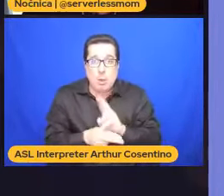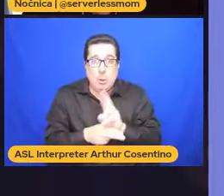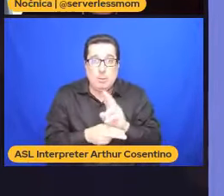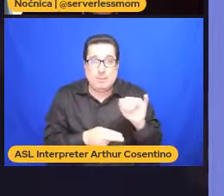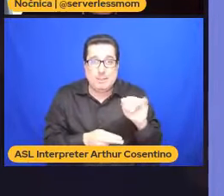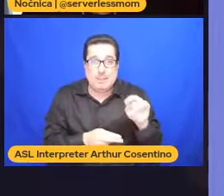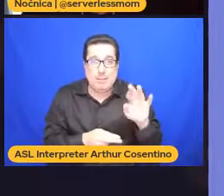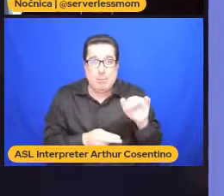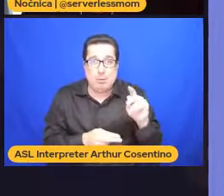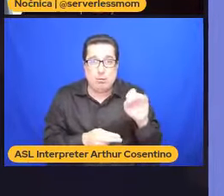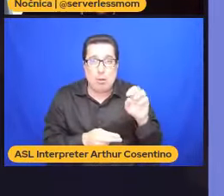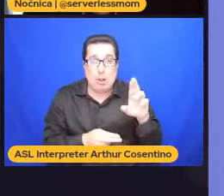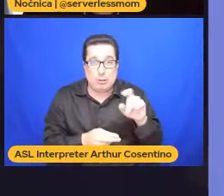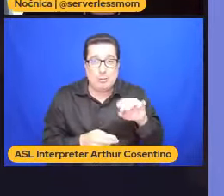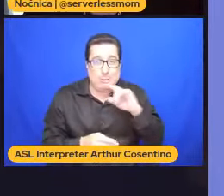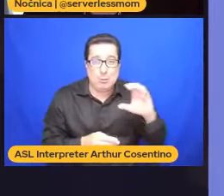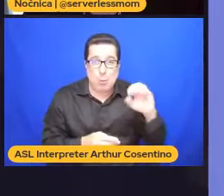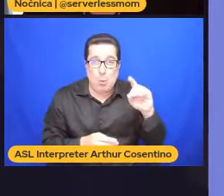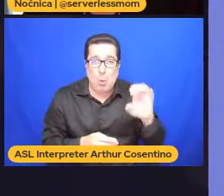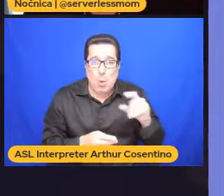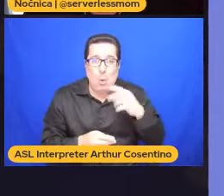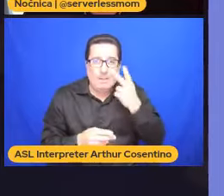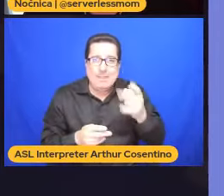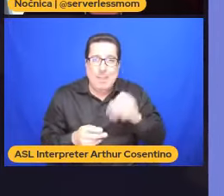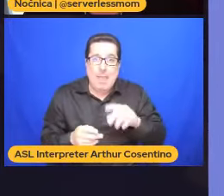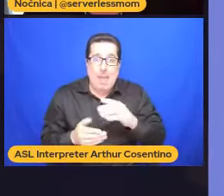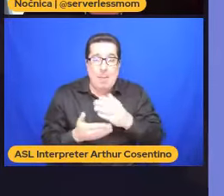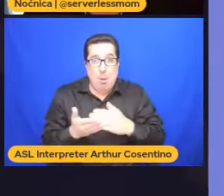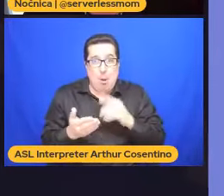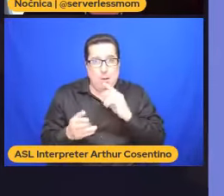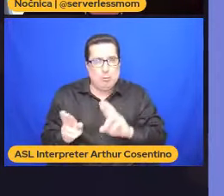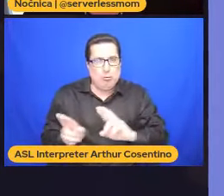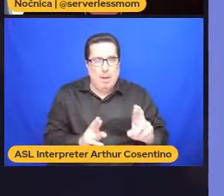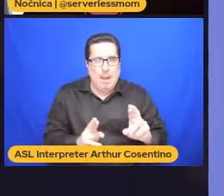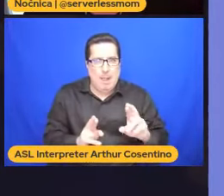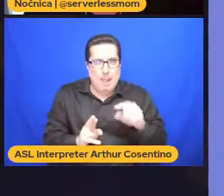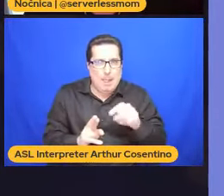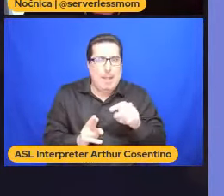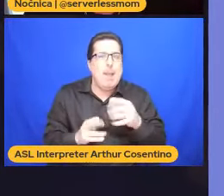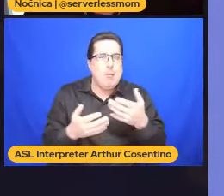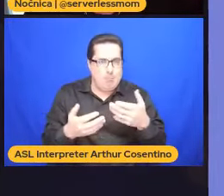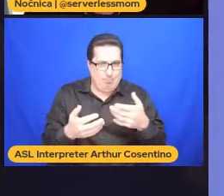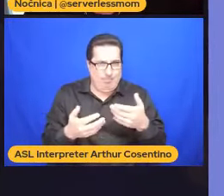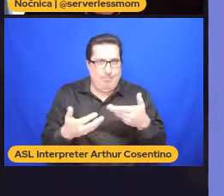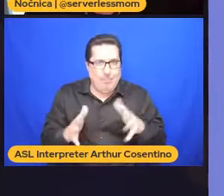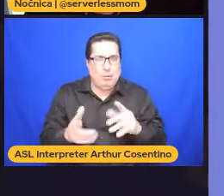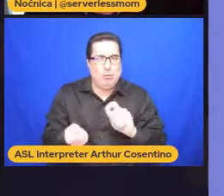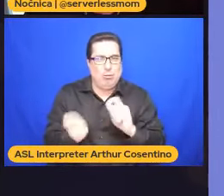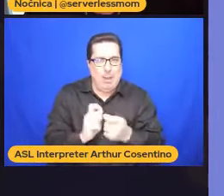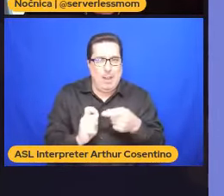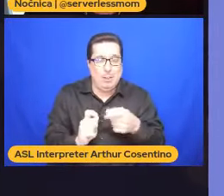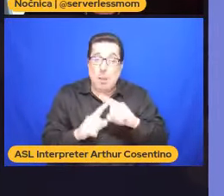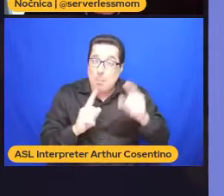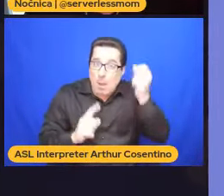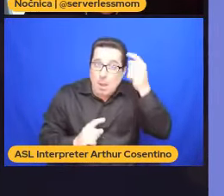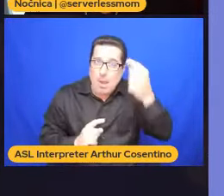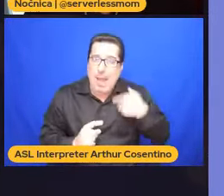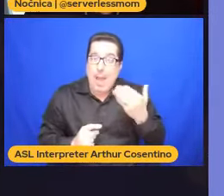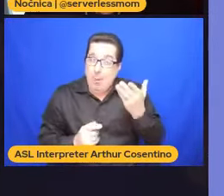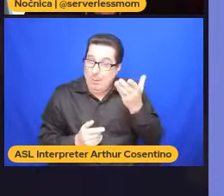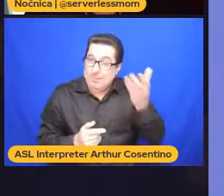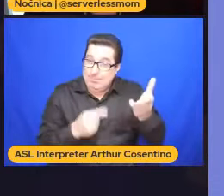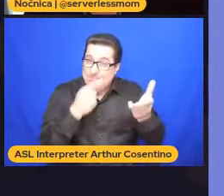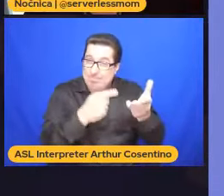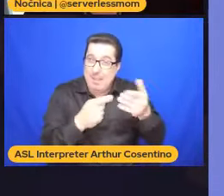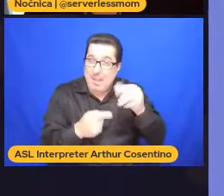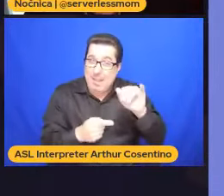really readily that piece has changed. But I would submit that even though when using infrastructure as